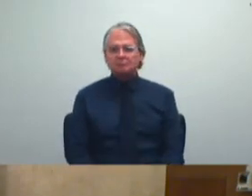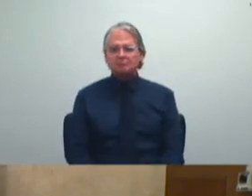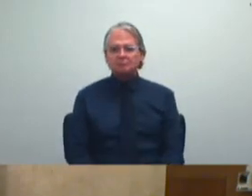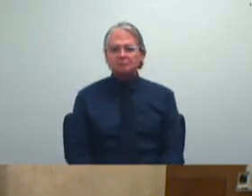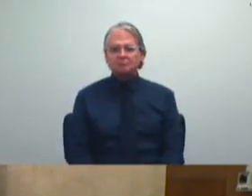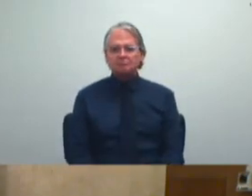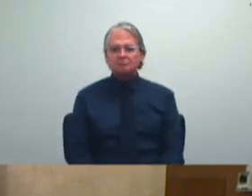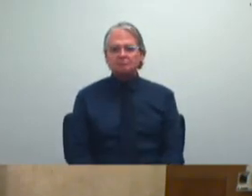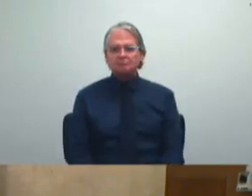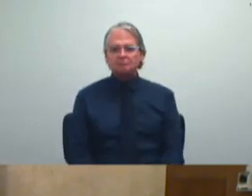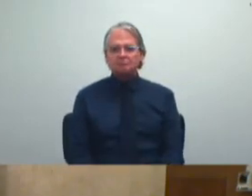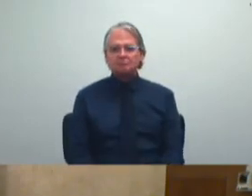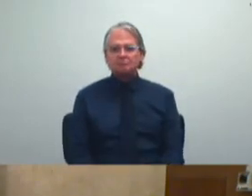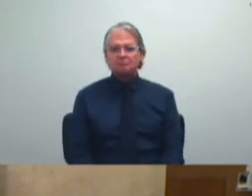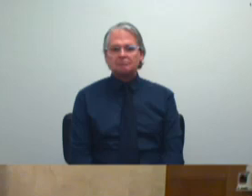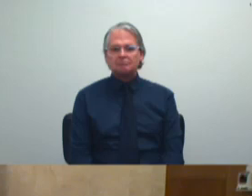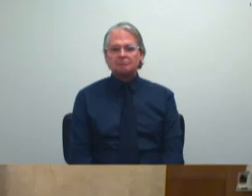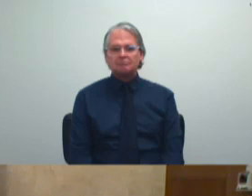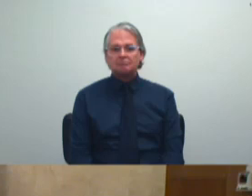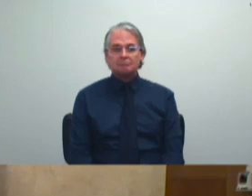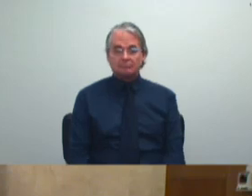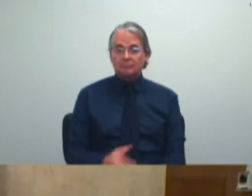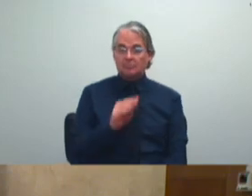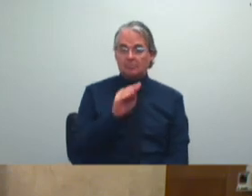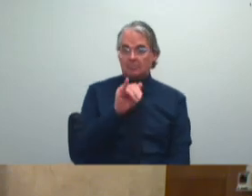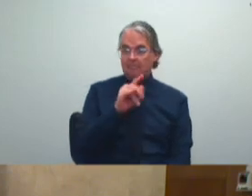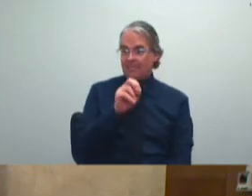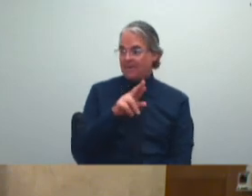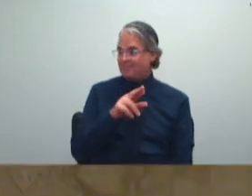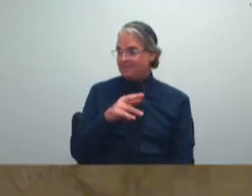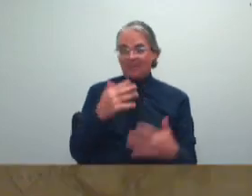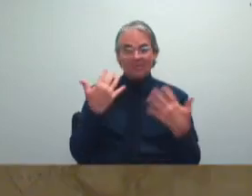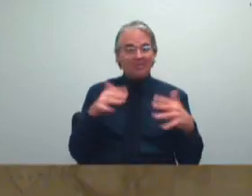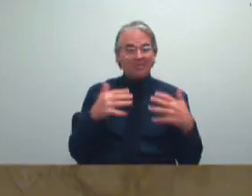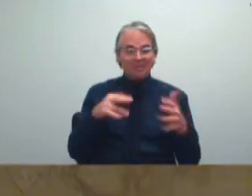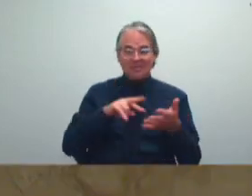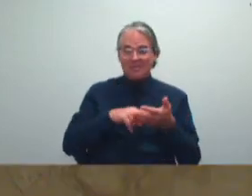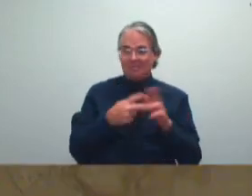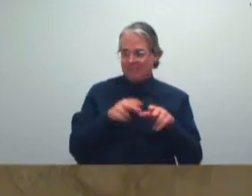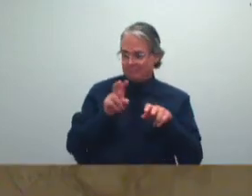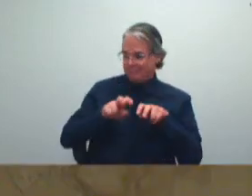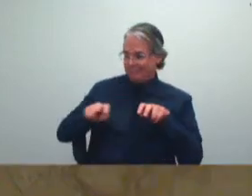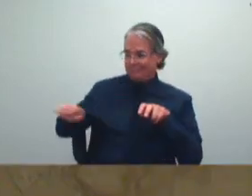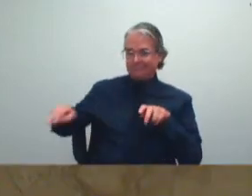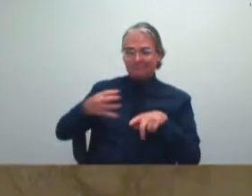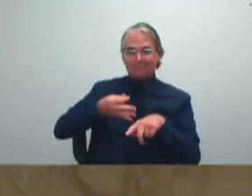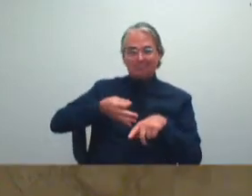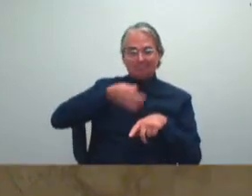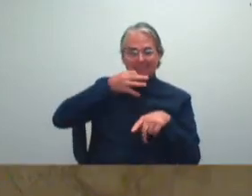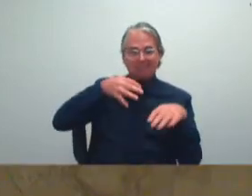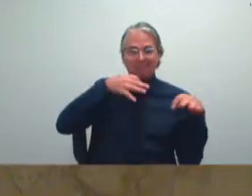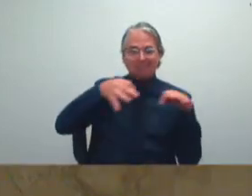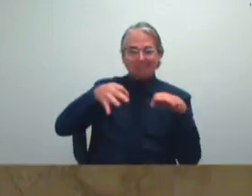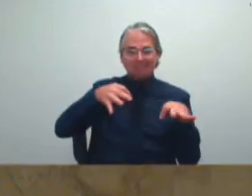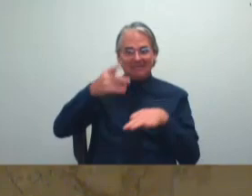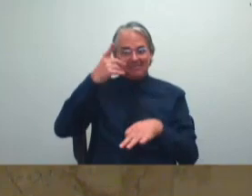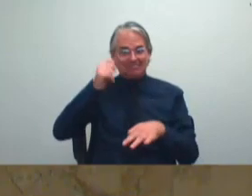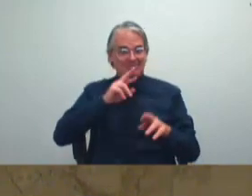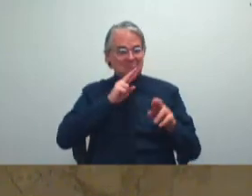All right. That means everyone did a great job of explaining when you don't have lots and lots of media questions. So good